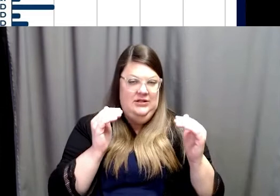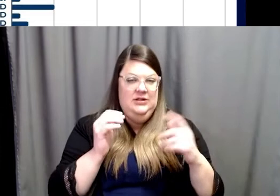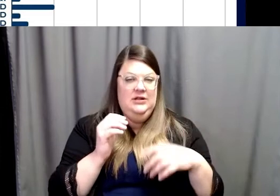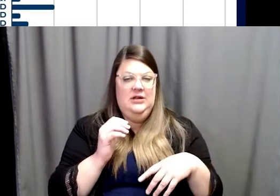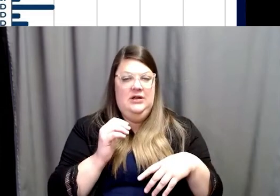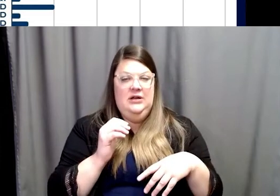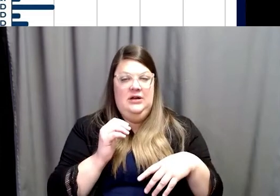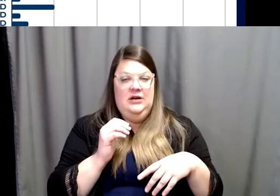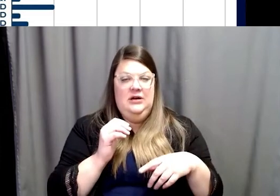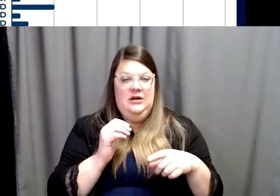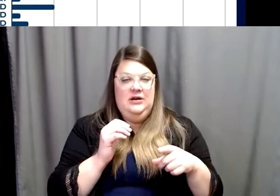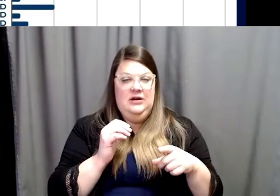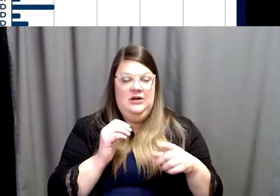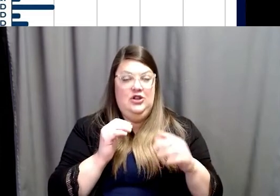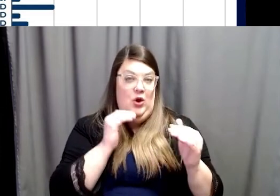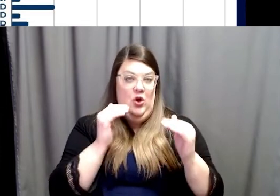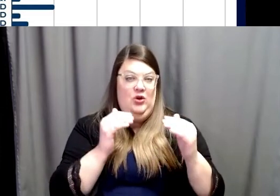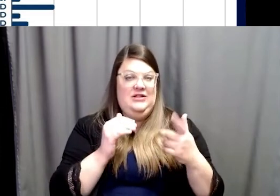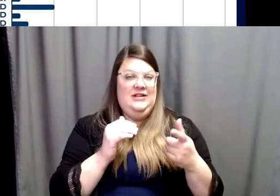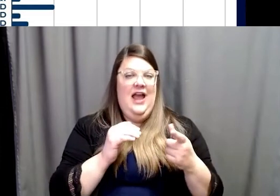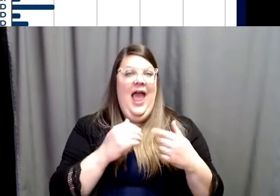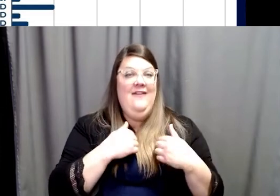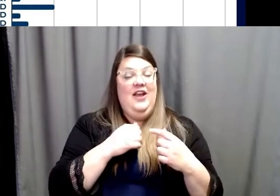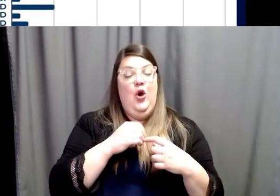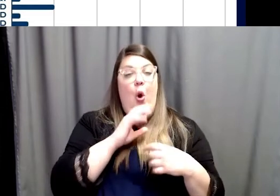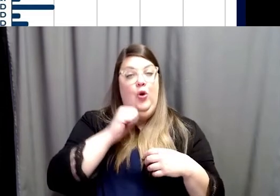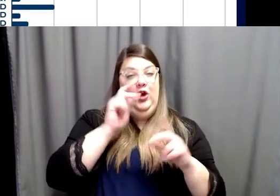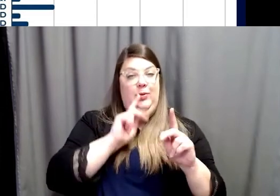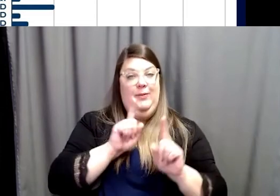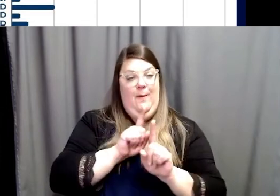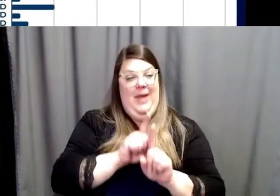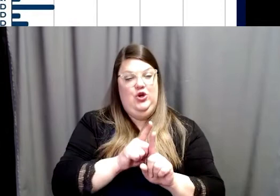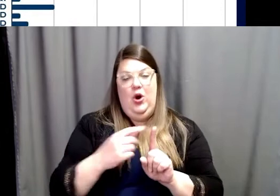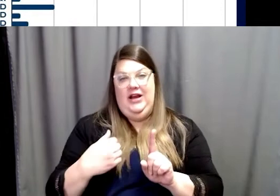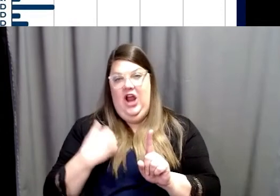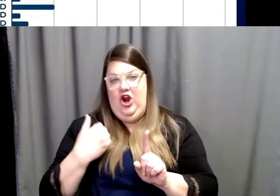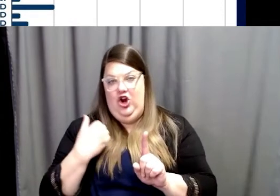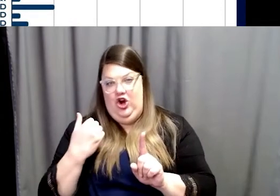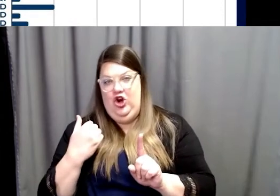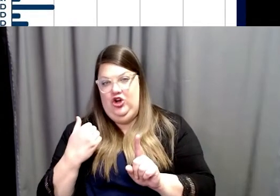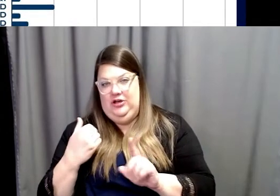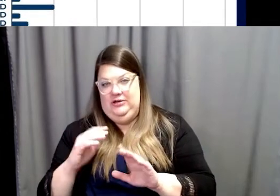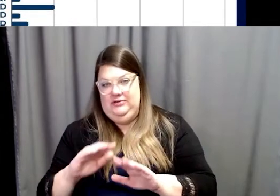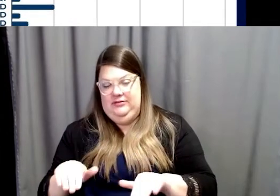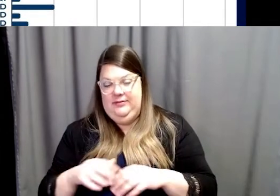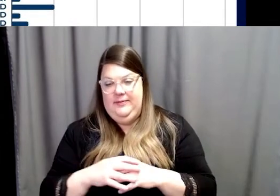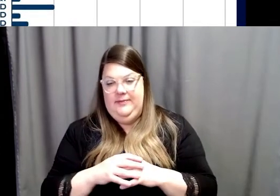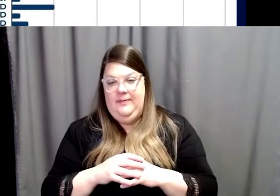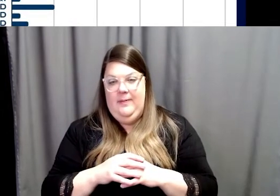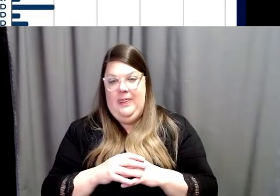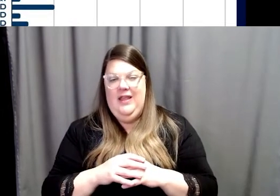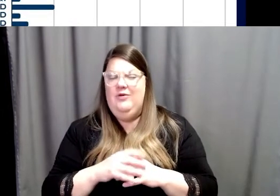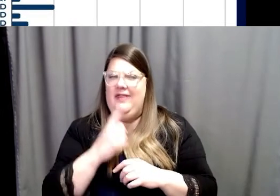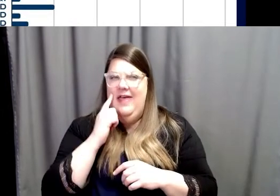having older people mentor the younger ones, which I found very interesting because most